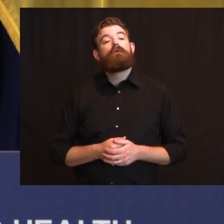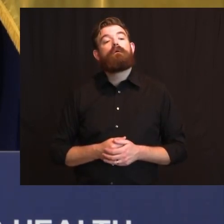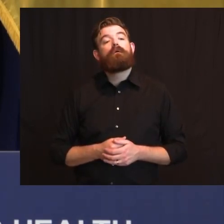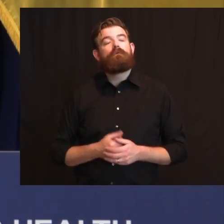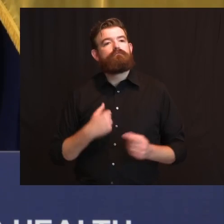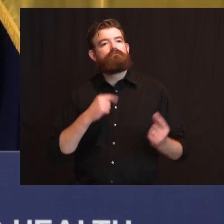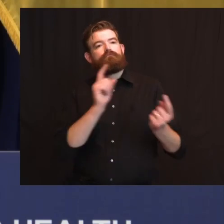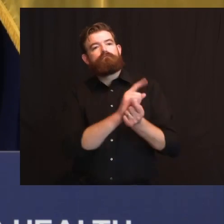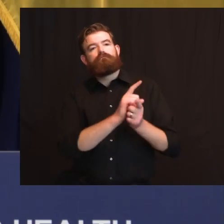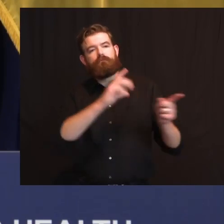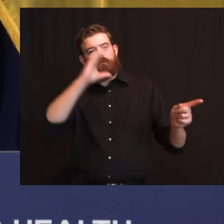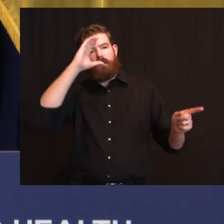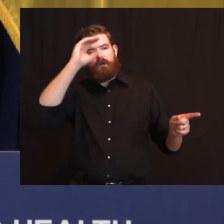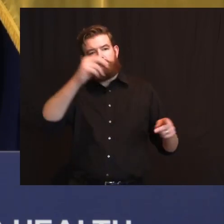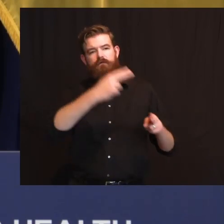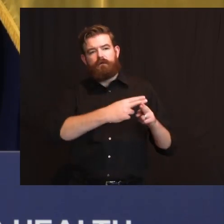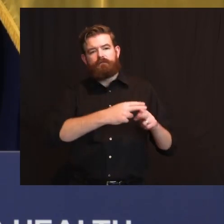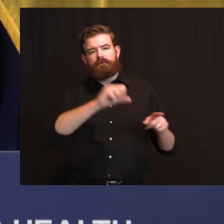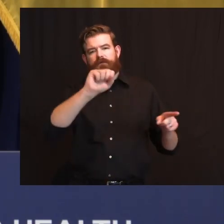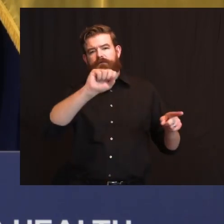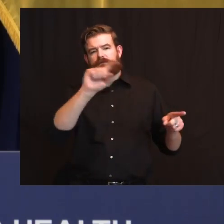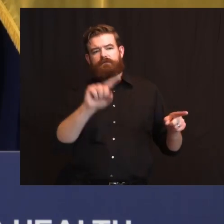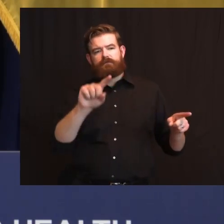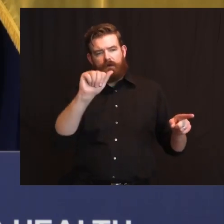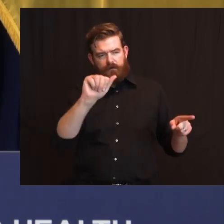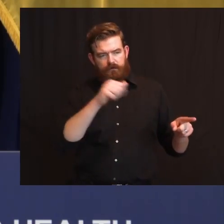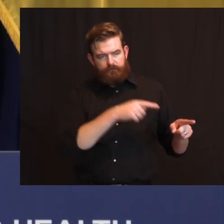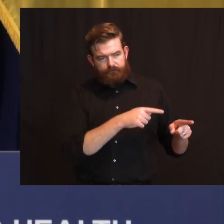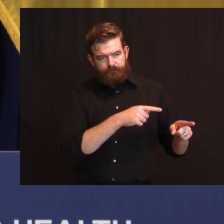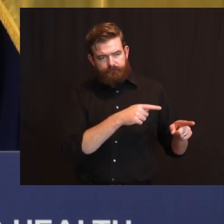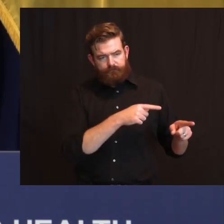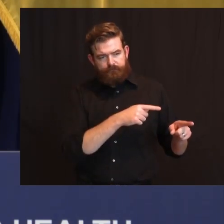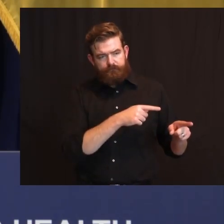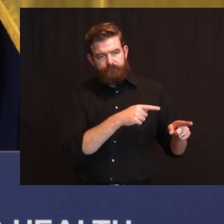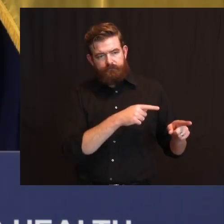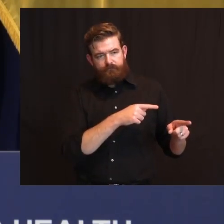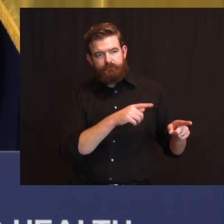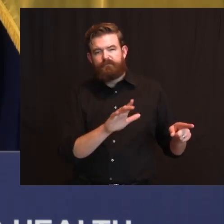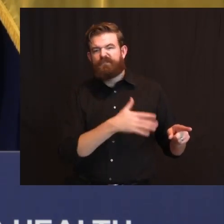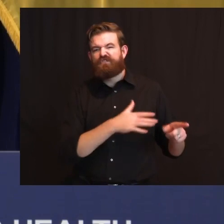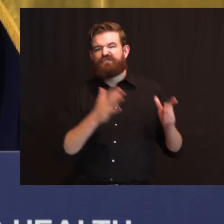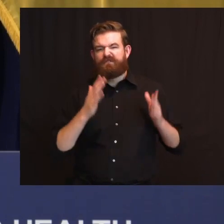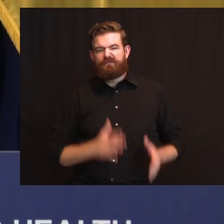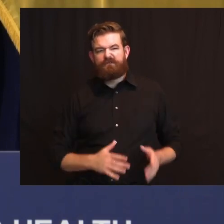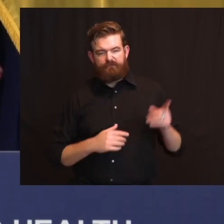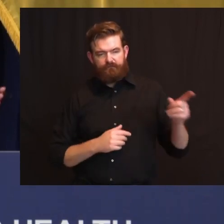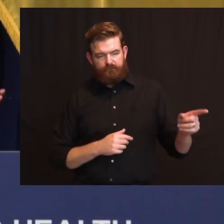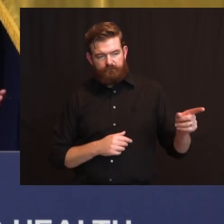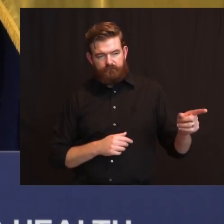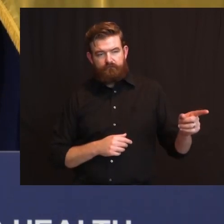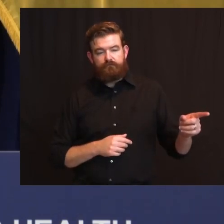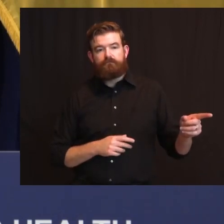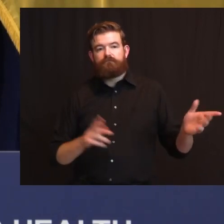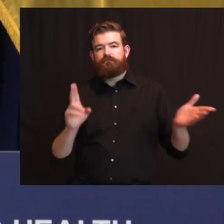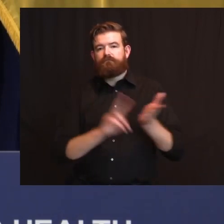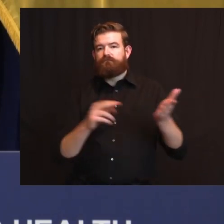to sign the law that makes Juneteenth a state holiday. It'll be the third Friday of June every